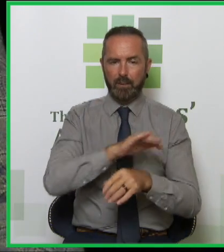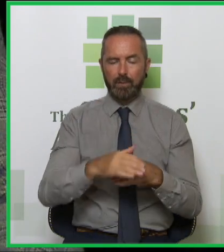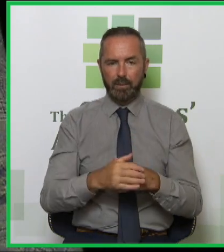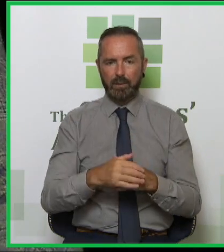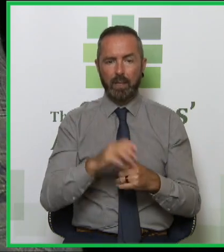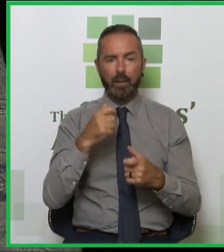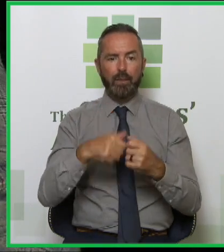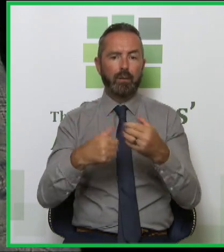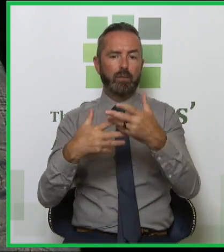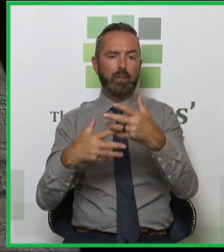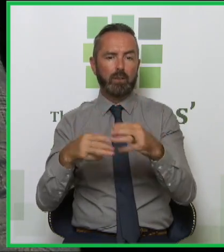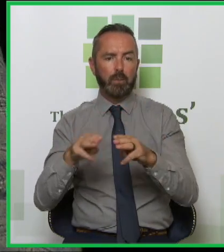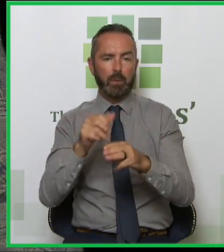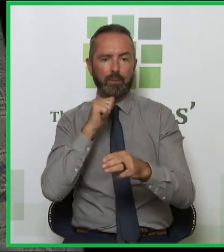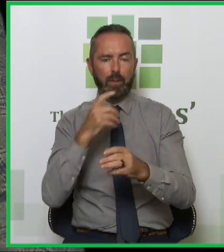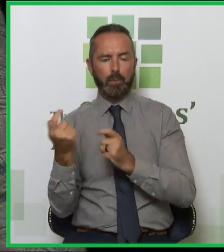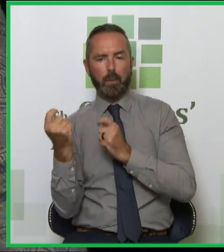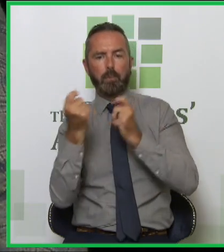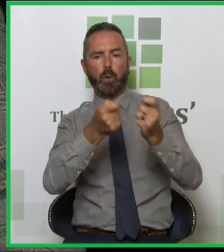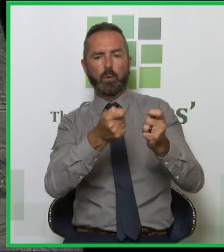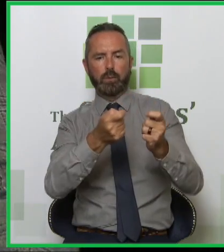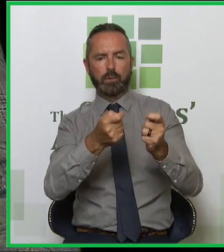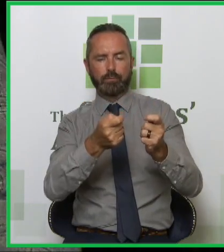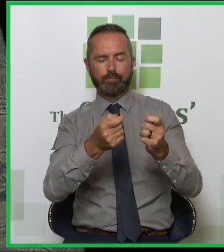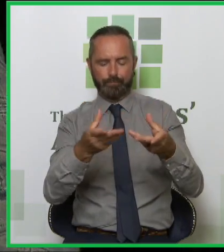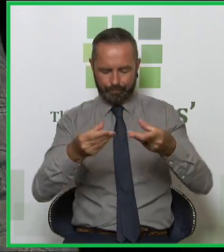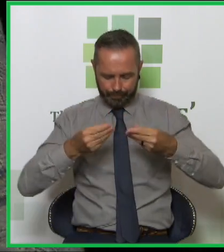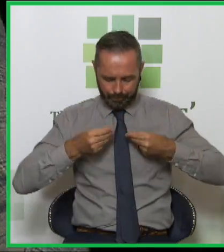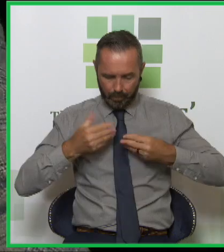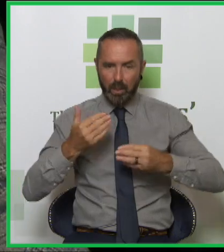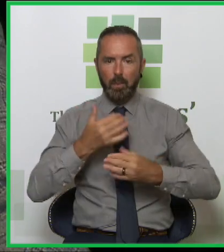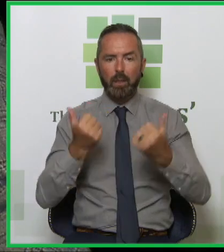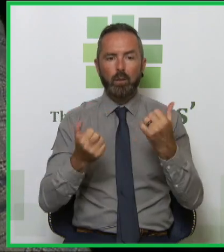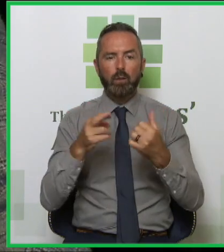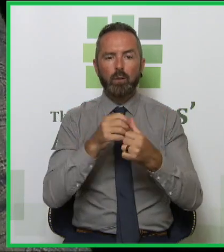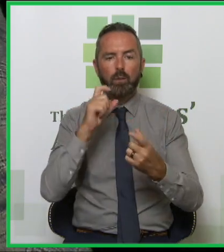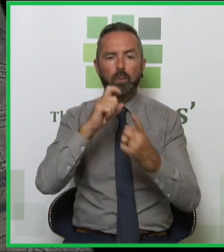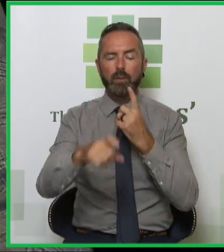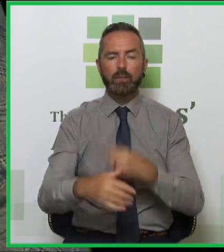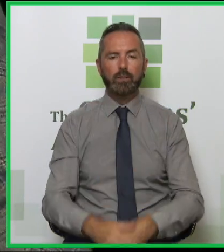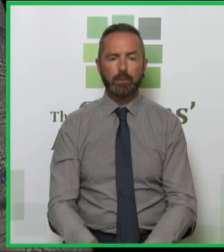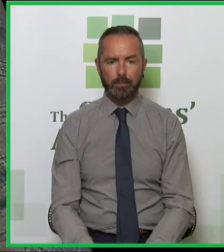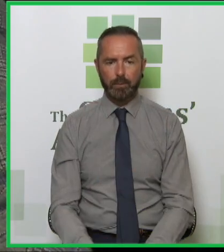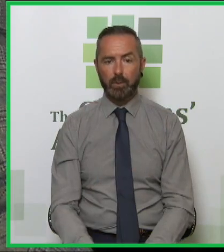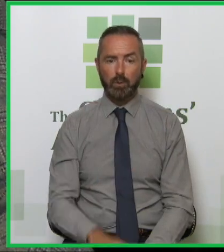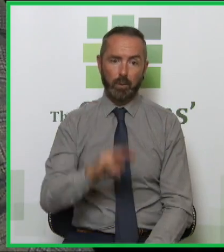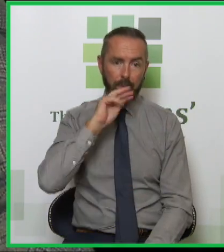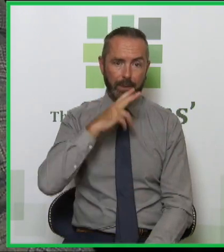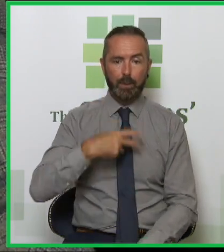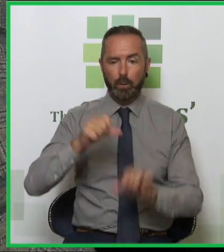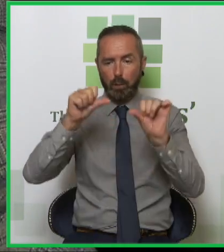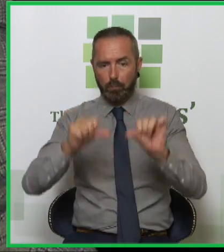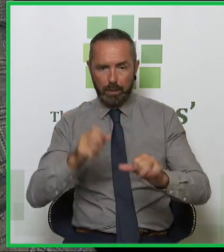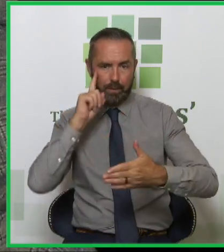to outcomes that people feel are imposed on them by courts or other professionals. So they consent to these